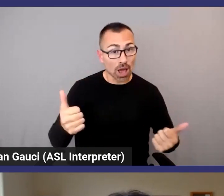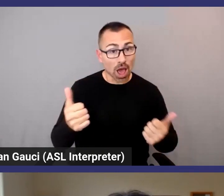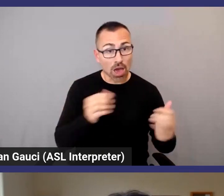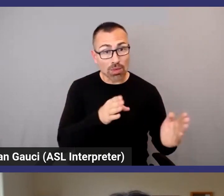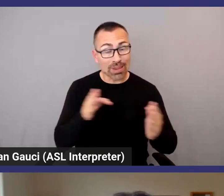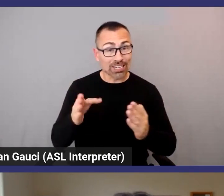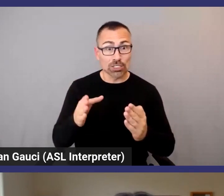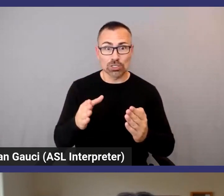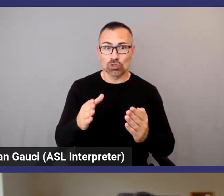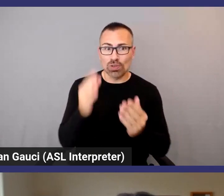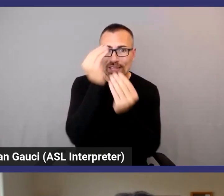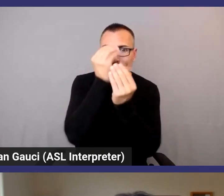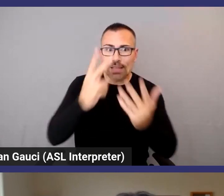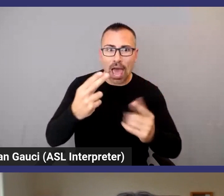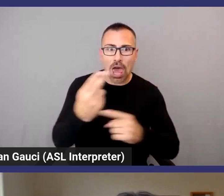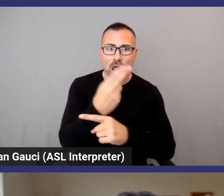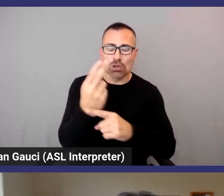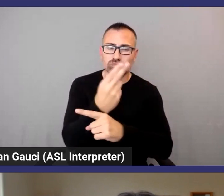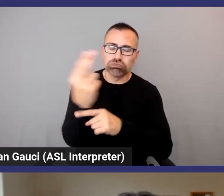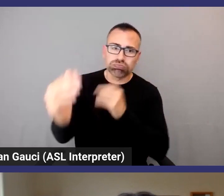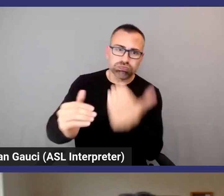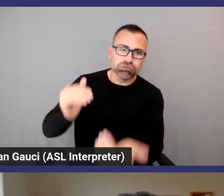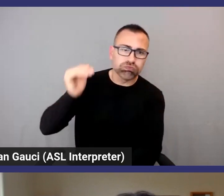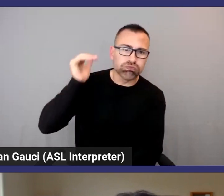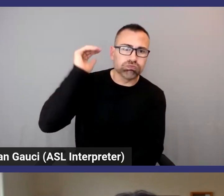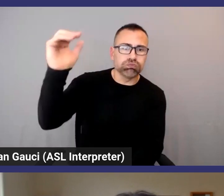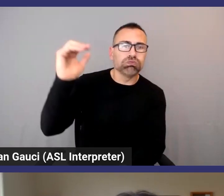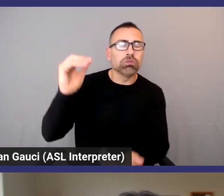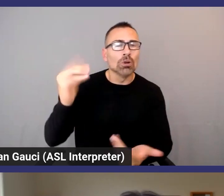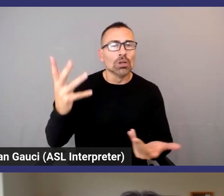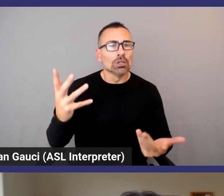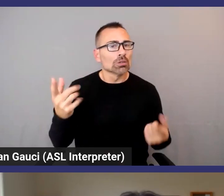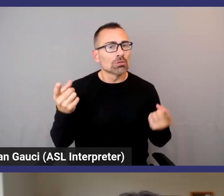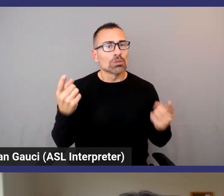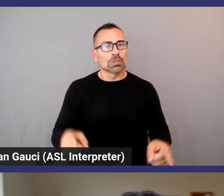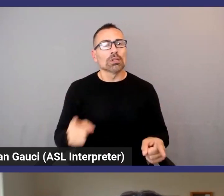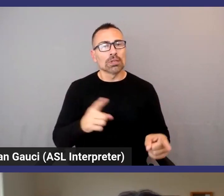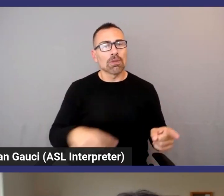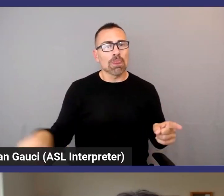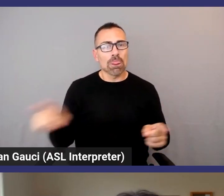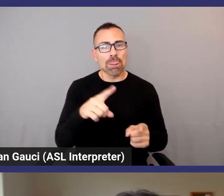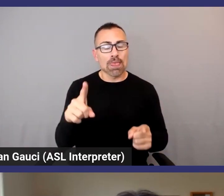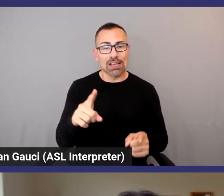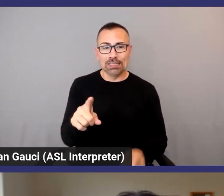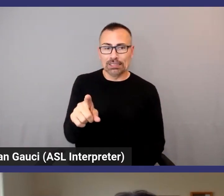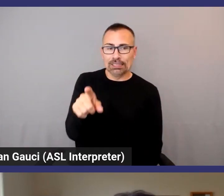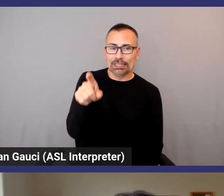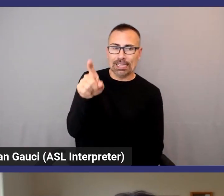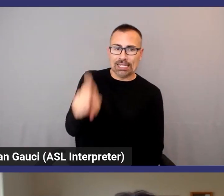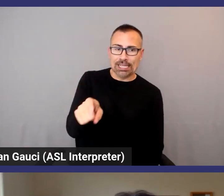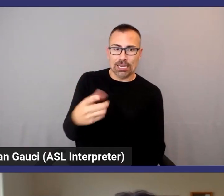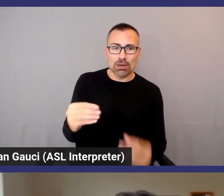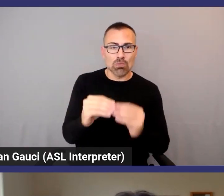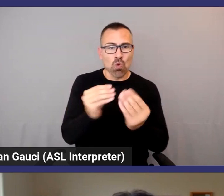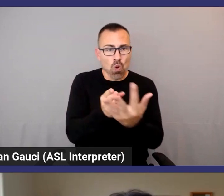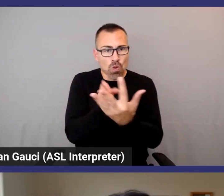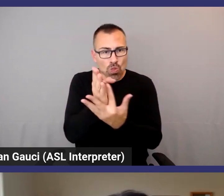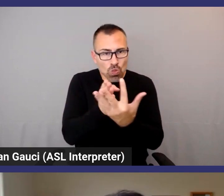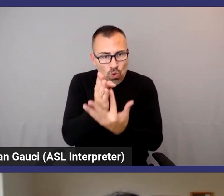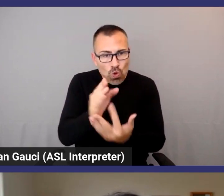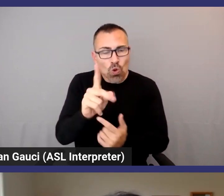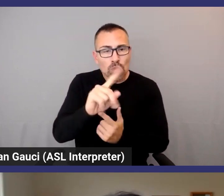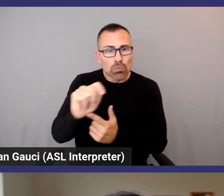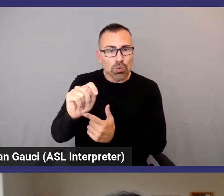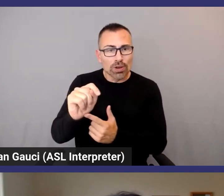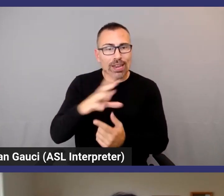usage. So essentially what happens is that their usage and their need for throughput and the network stability has